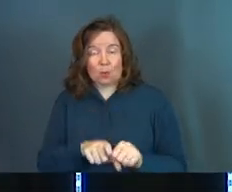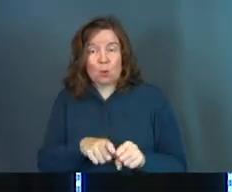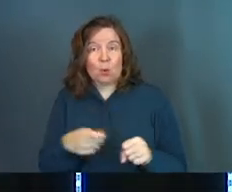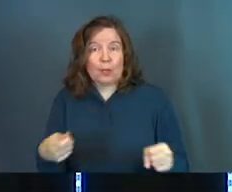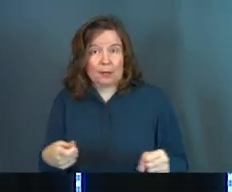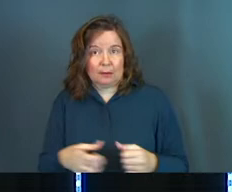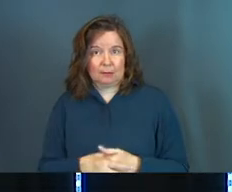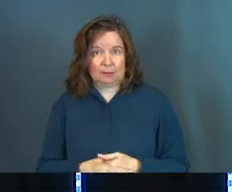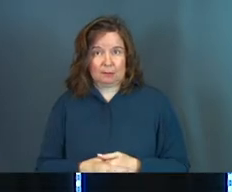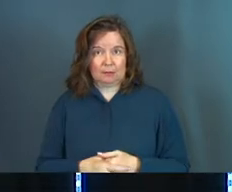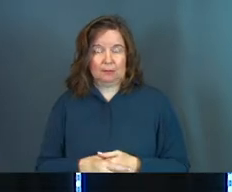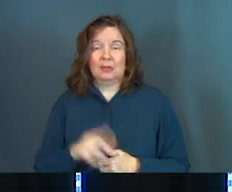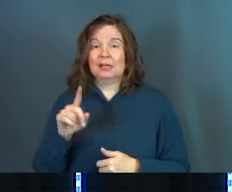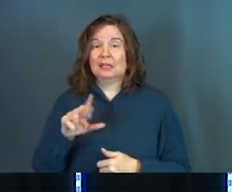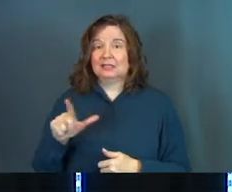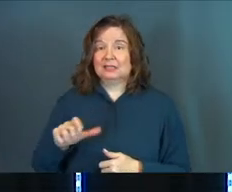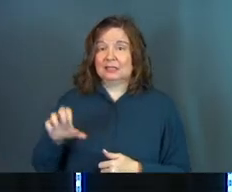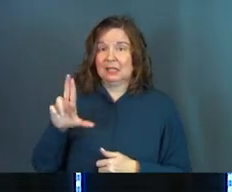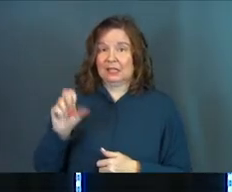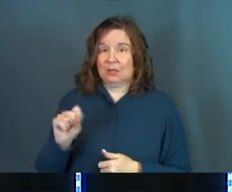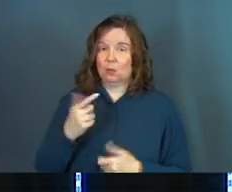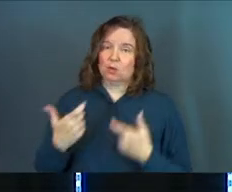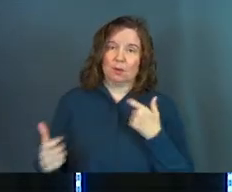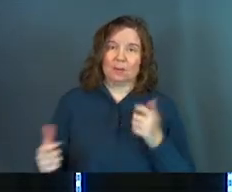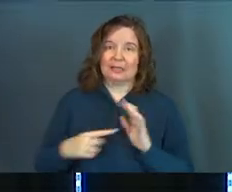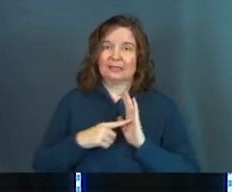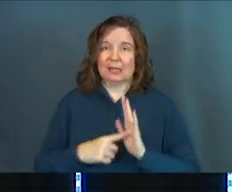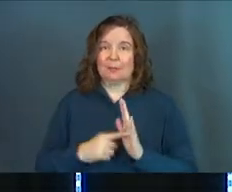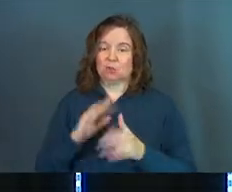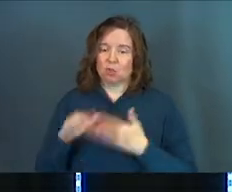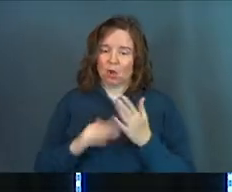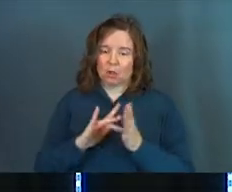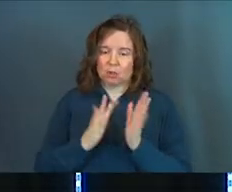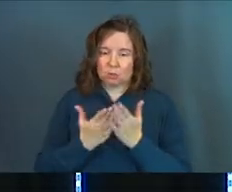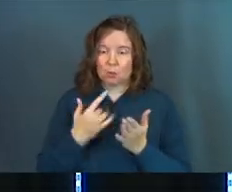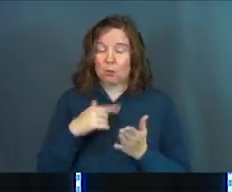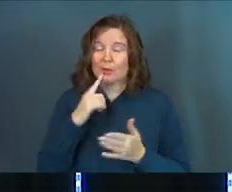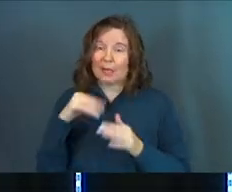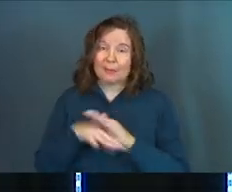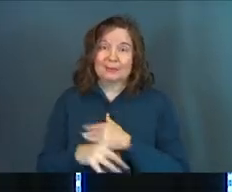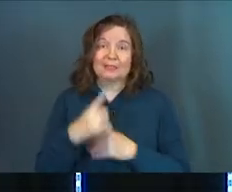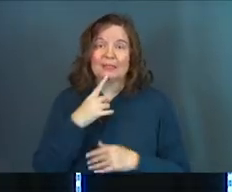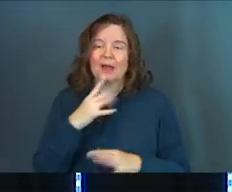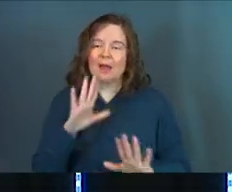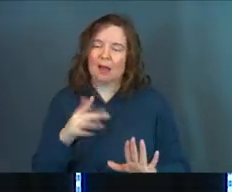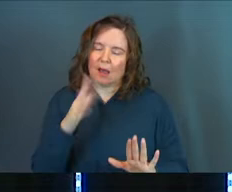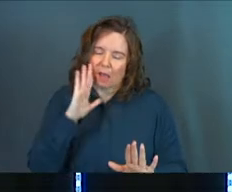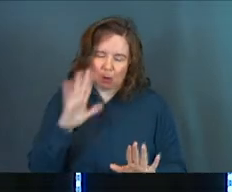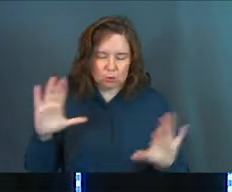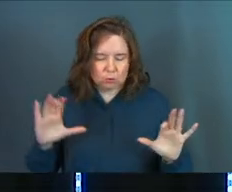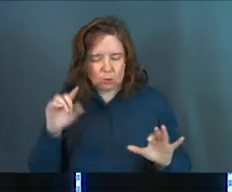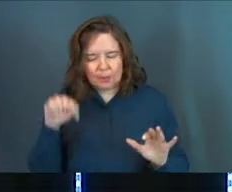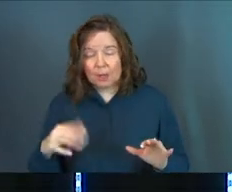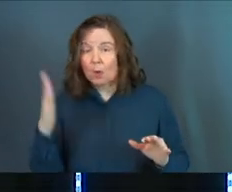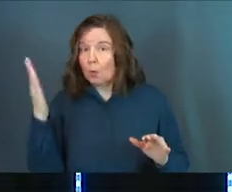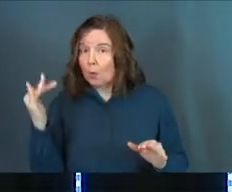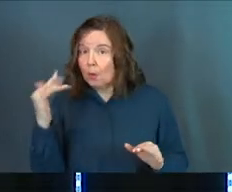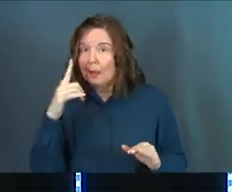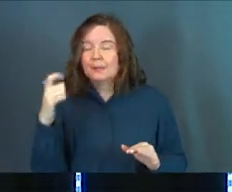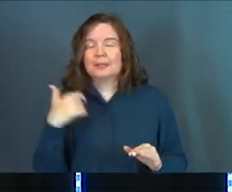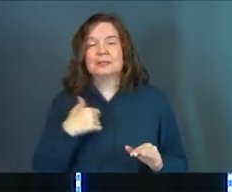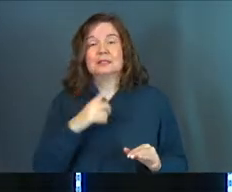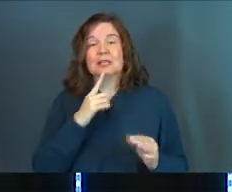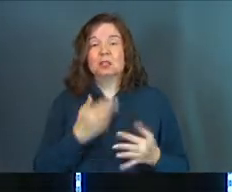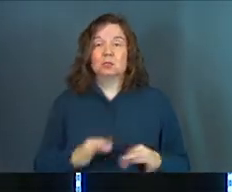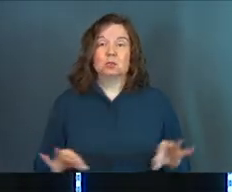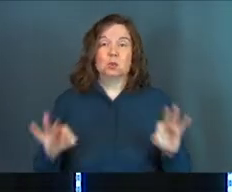broken. And Zacchaeus is one of your biggest examples in all of Scripture where he comes in and says, I'm going to do this. Why? Because